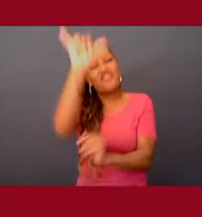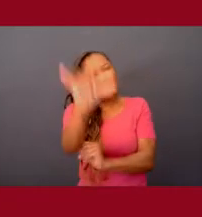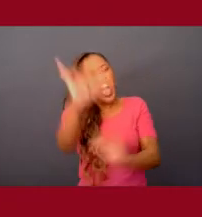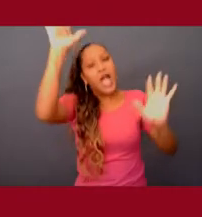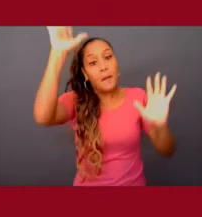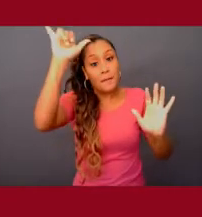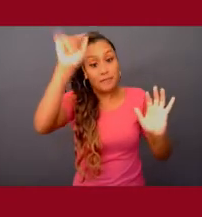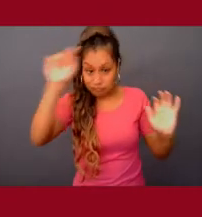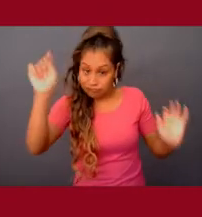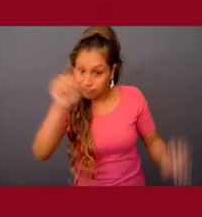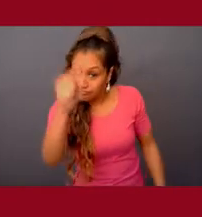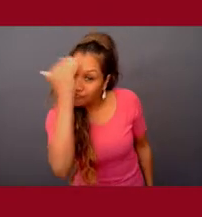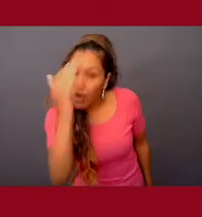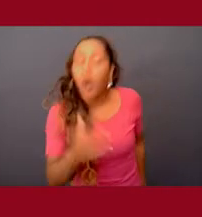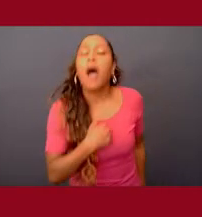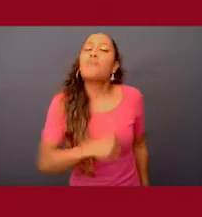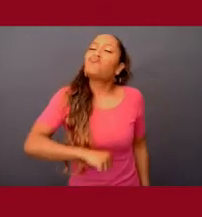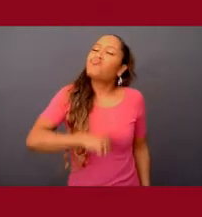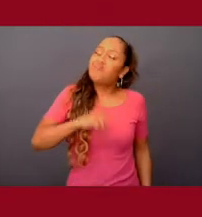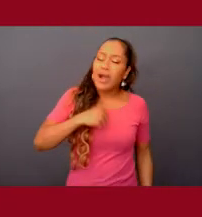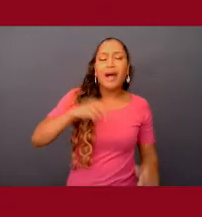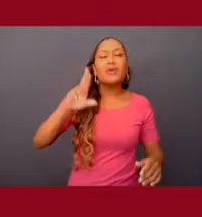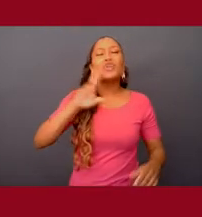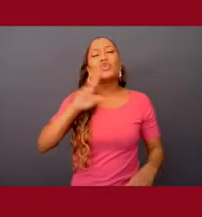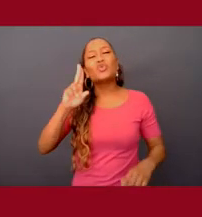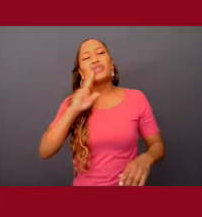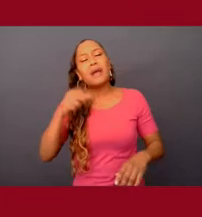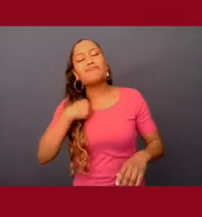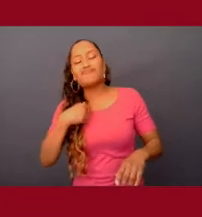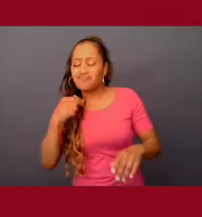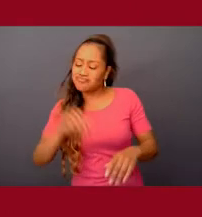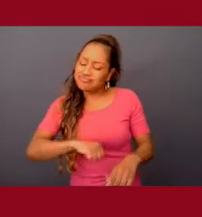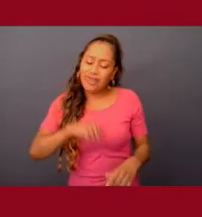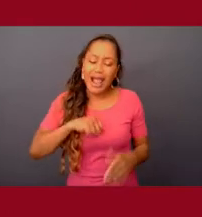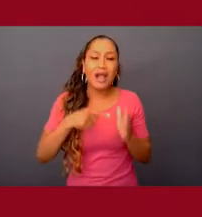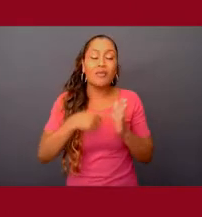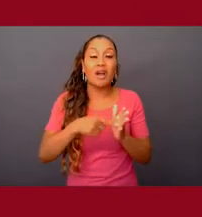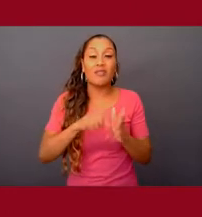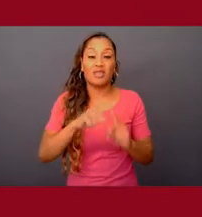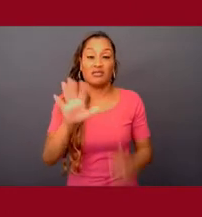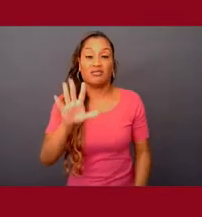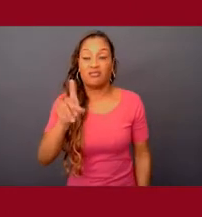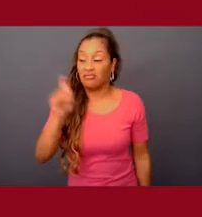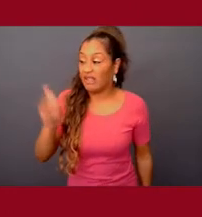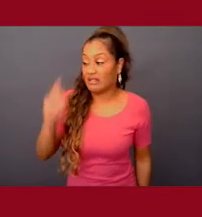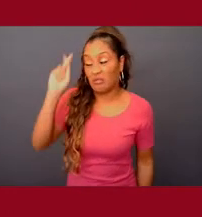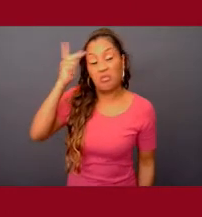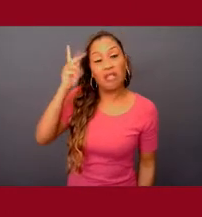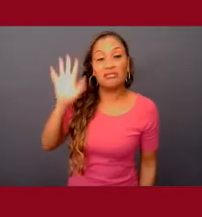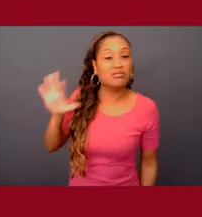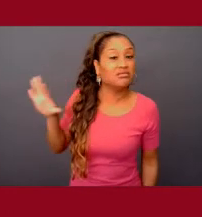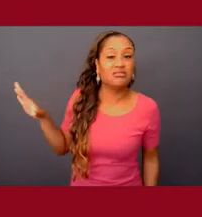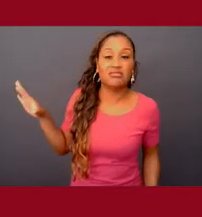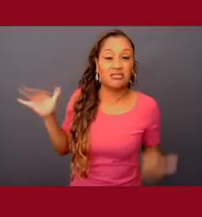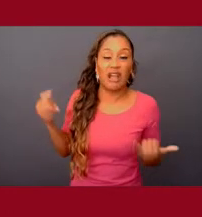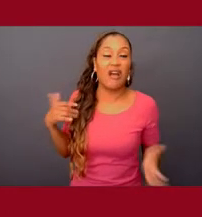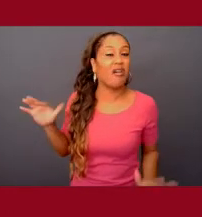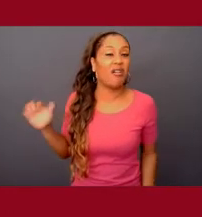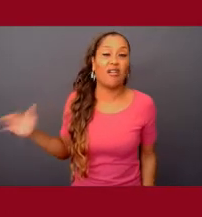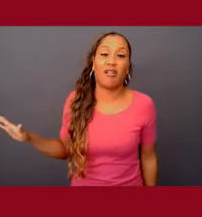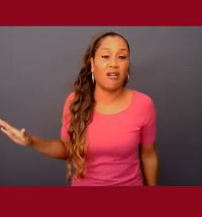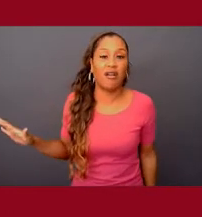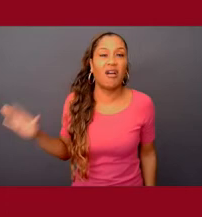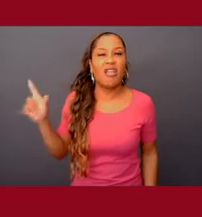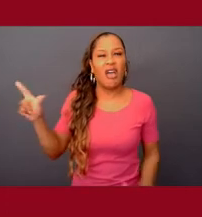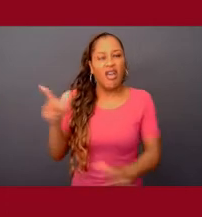I'm proud to rep Houston, but I'm not proud to rep Texan politics right now. And there are very